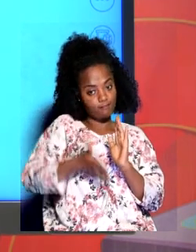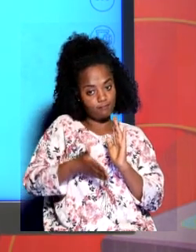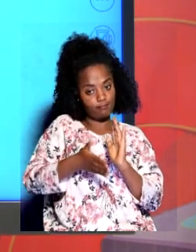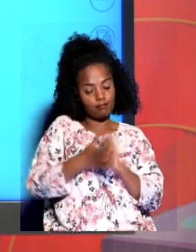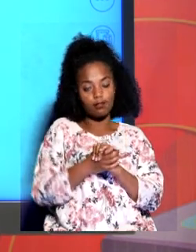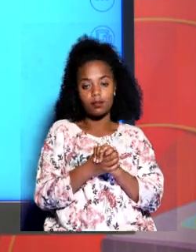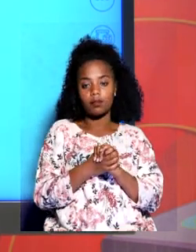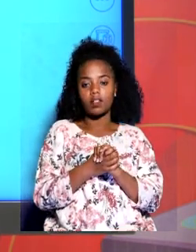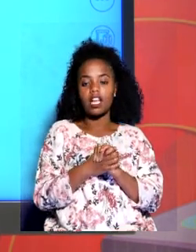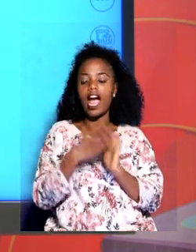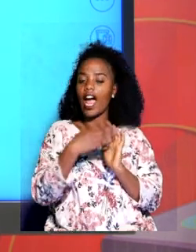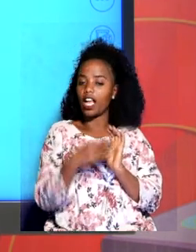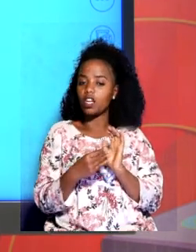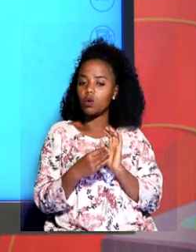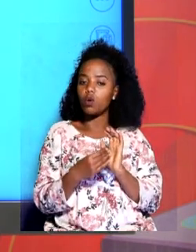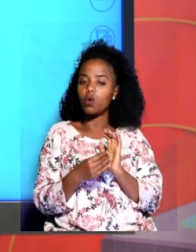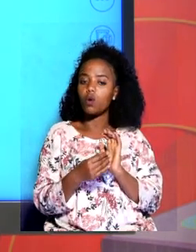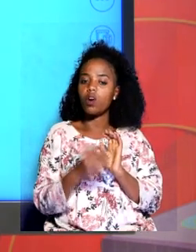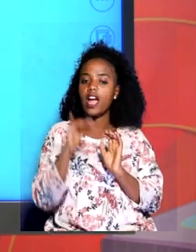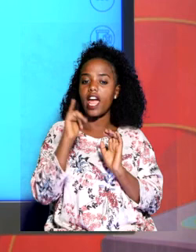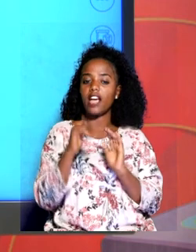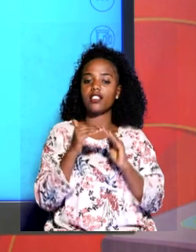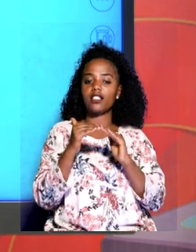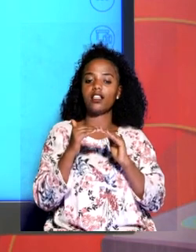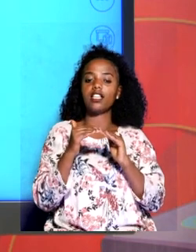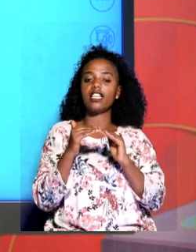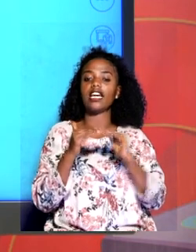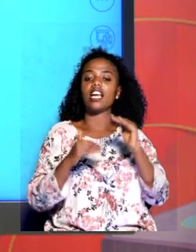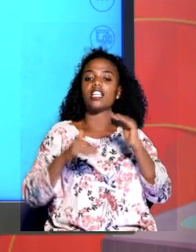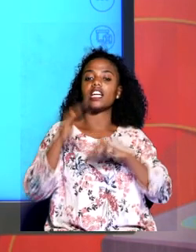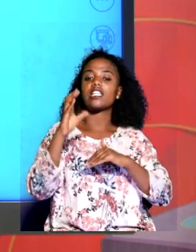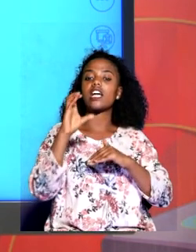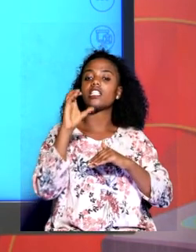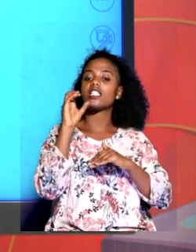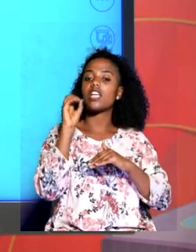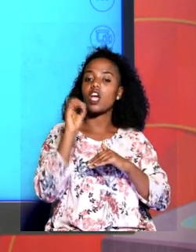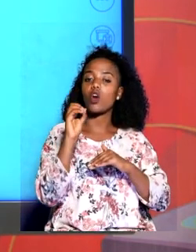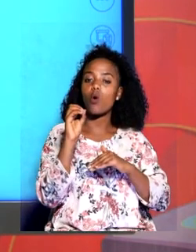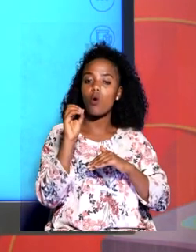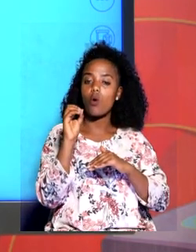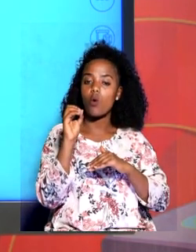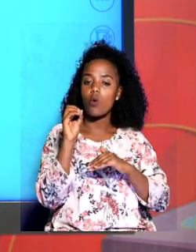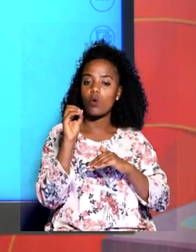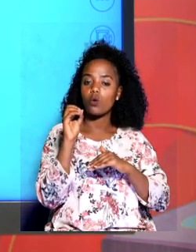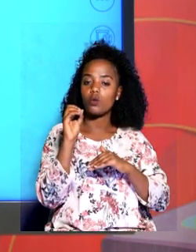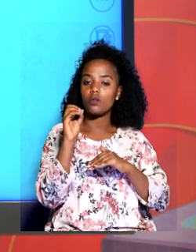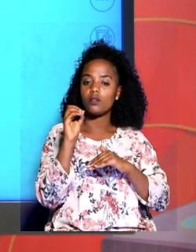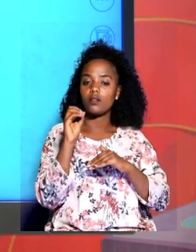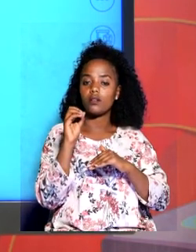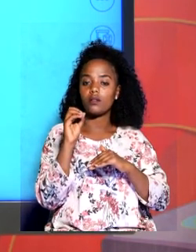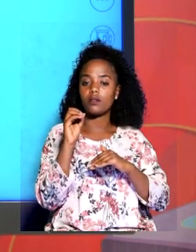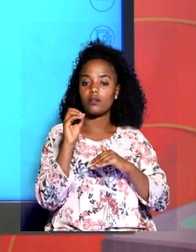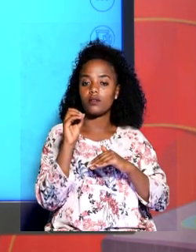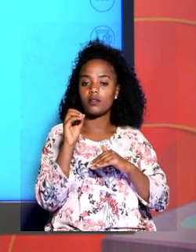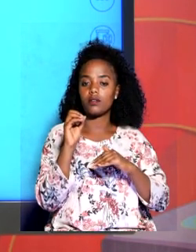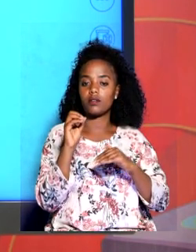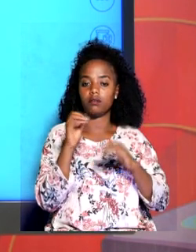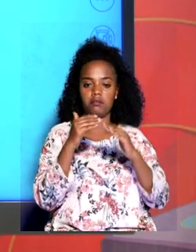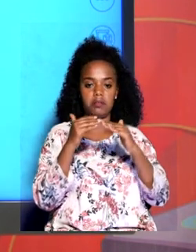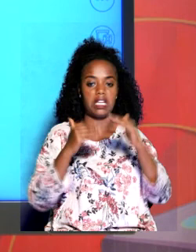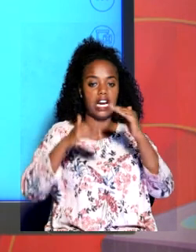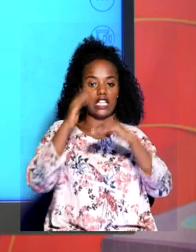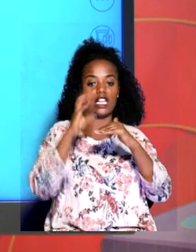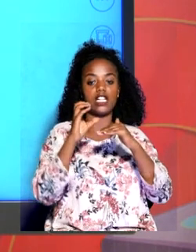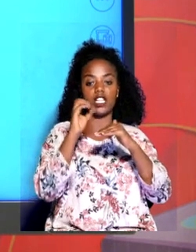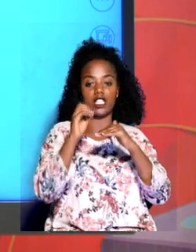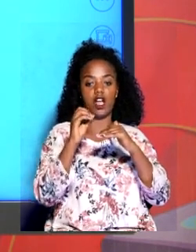Y-axis. And x greater than 0, the region x greater than 0 will be this part.